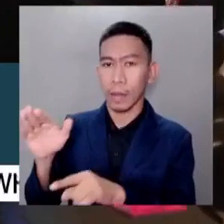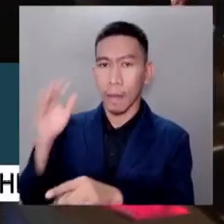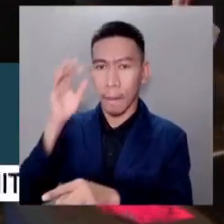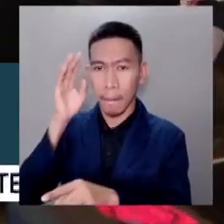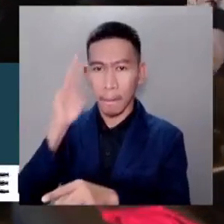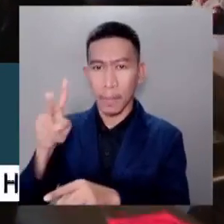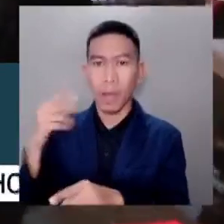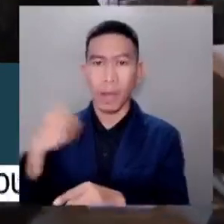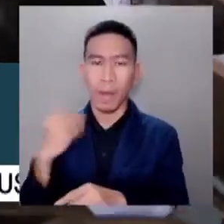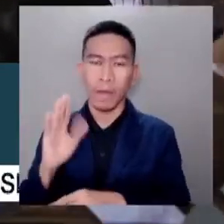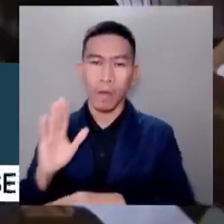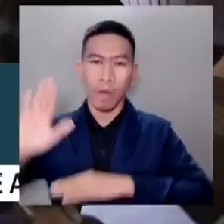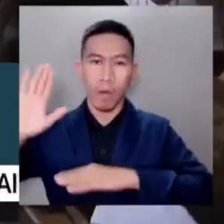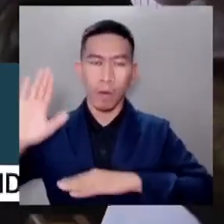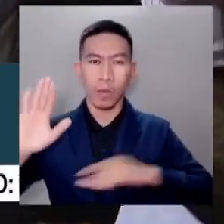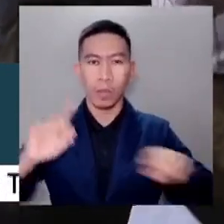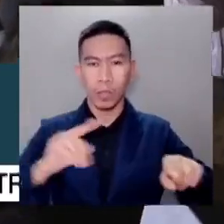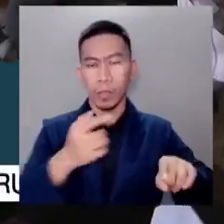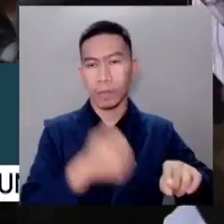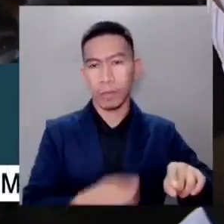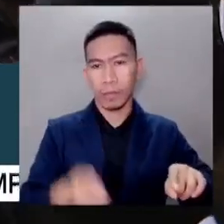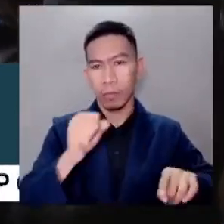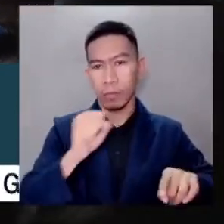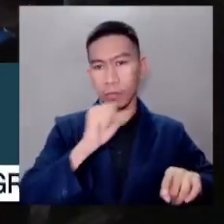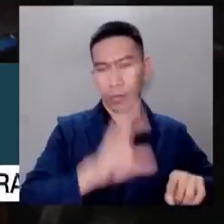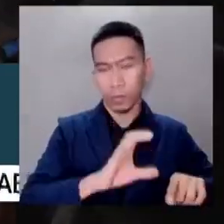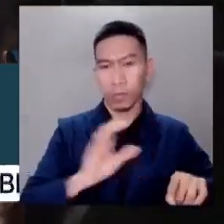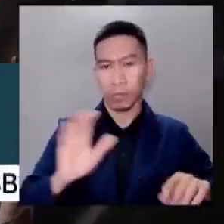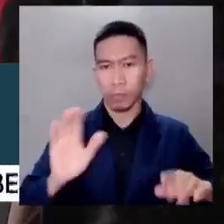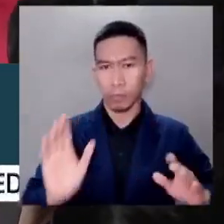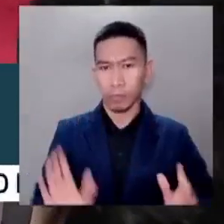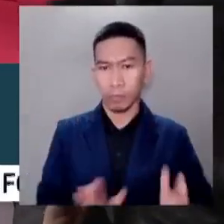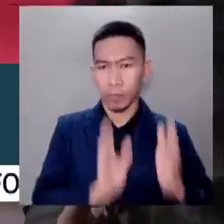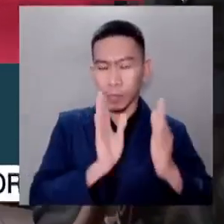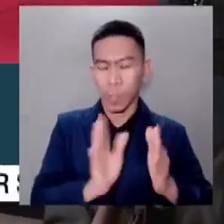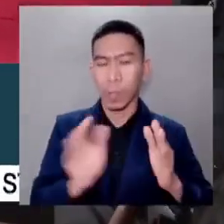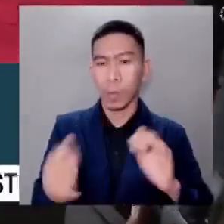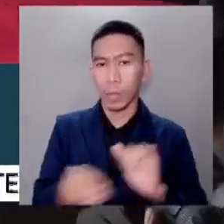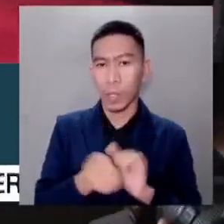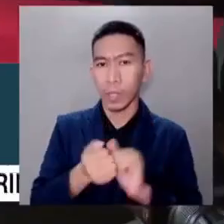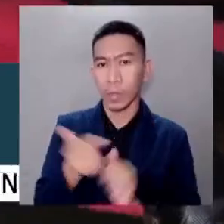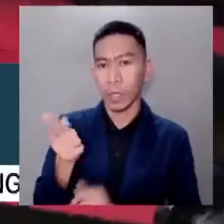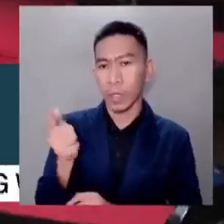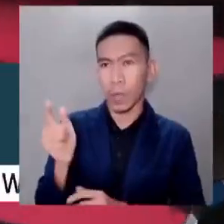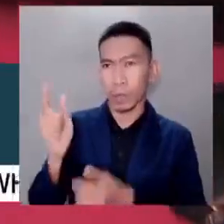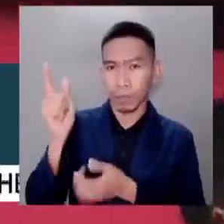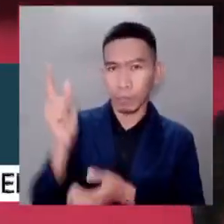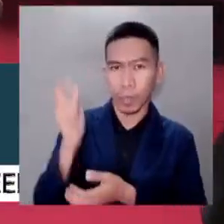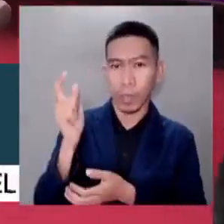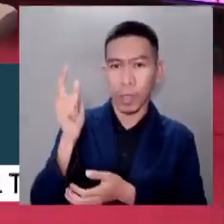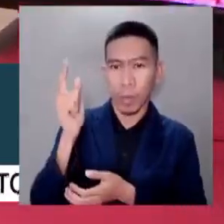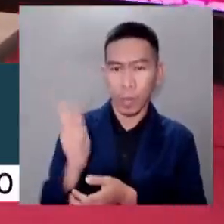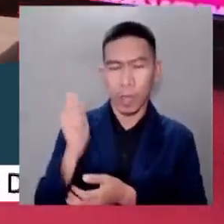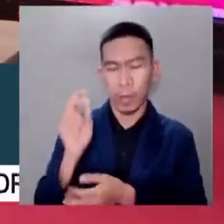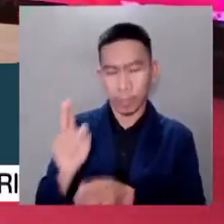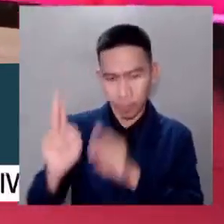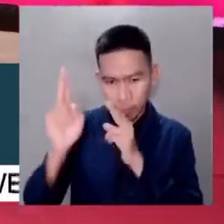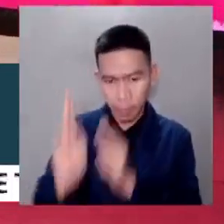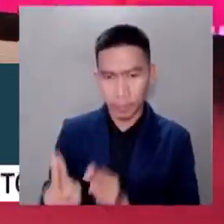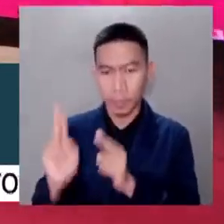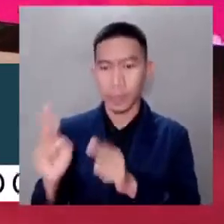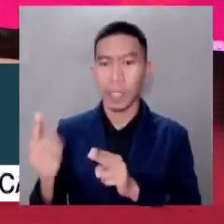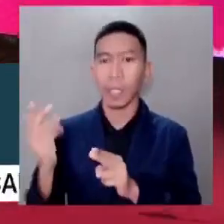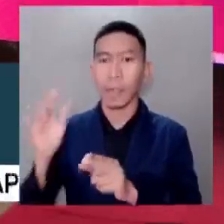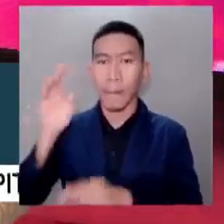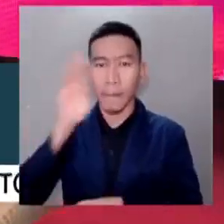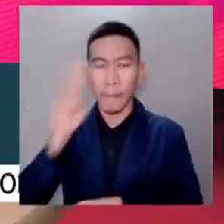Hismundo to be followed by a 21-gun salute. Marcos will then deliver his inaugural speech. His camp has not